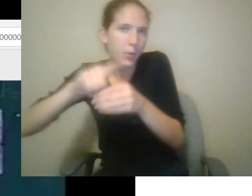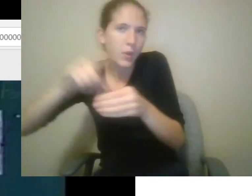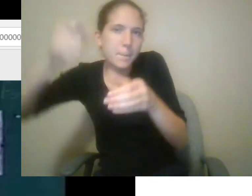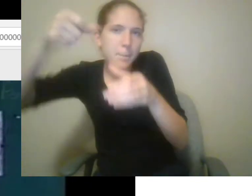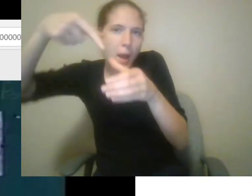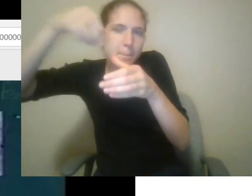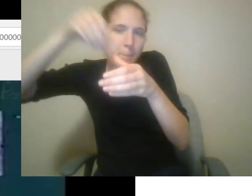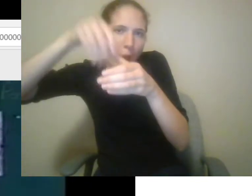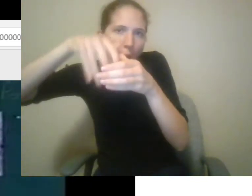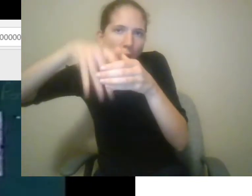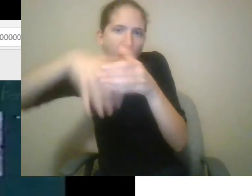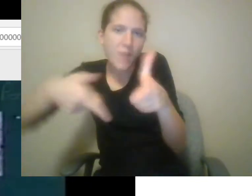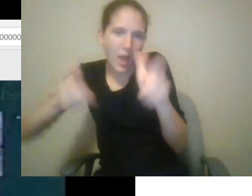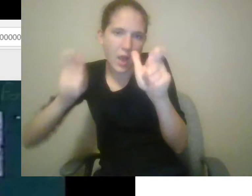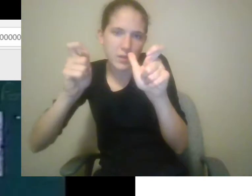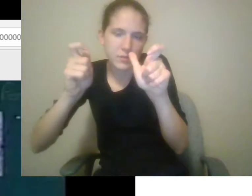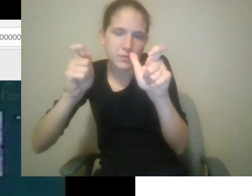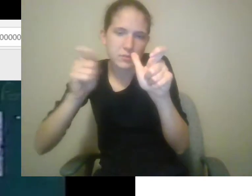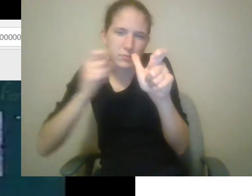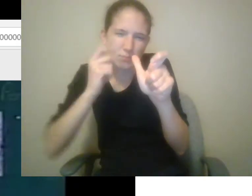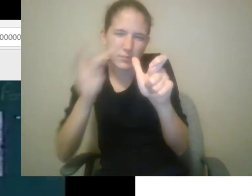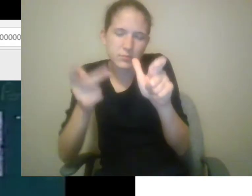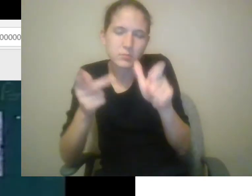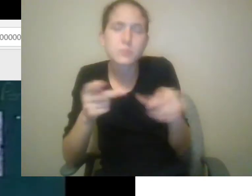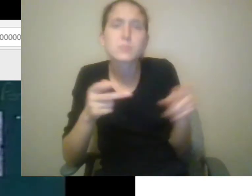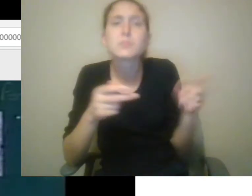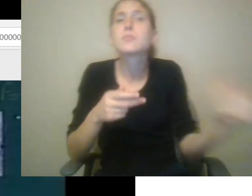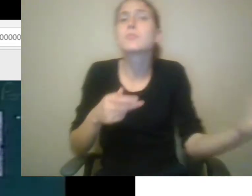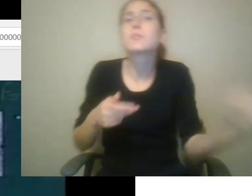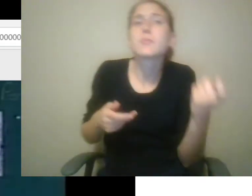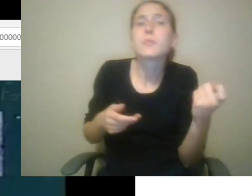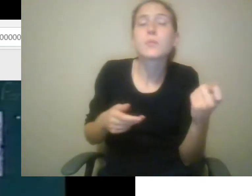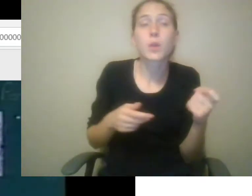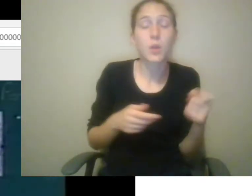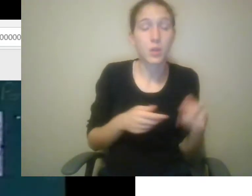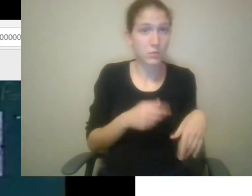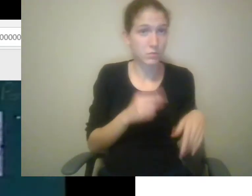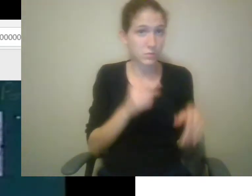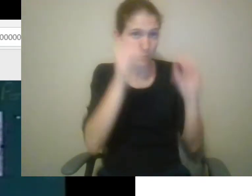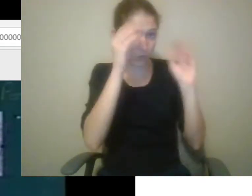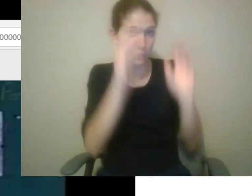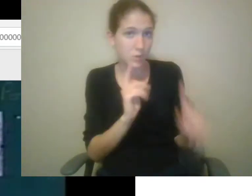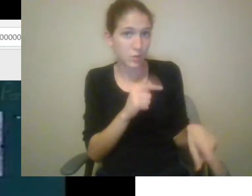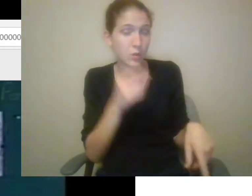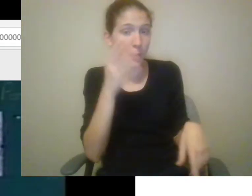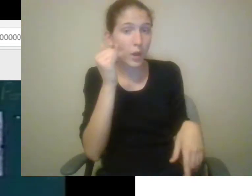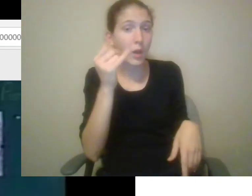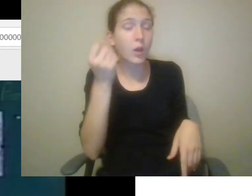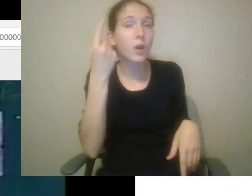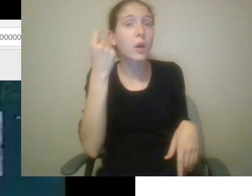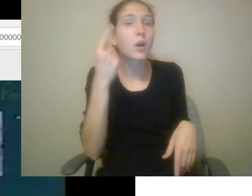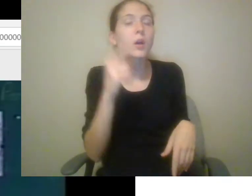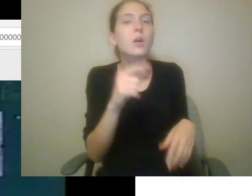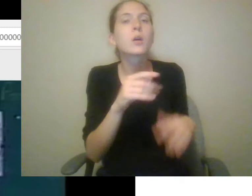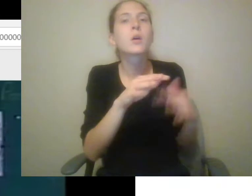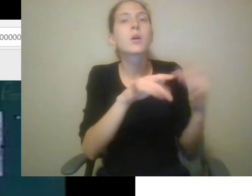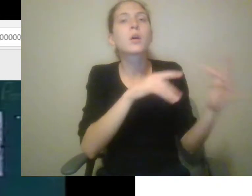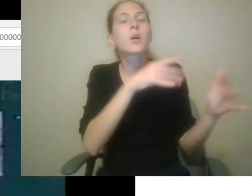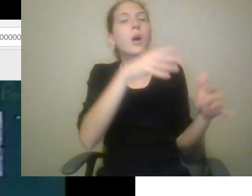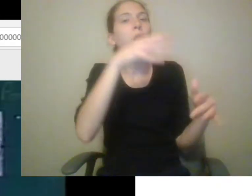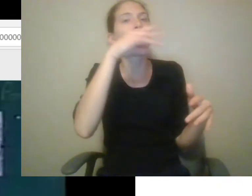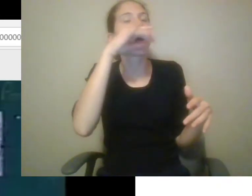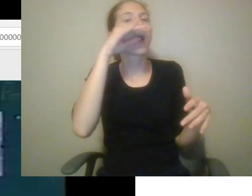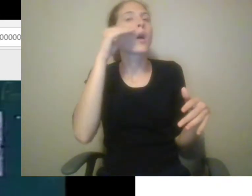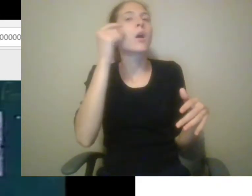that register what you're smelling, your receptors, okay, are in the back of your nose. And so if you have a